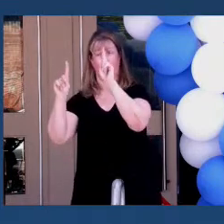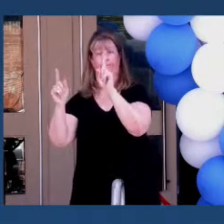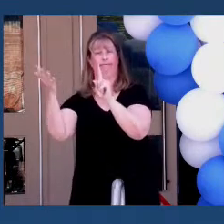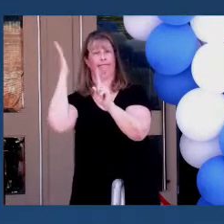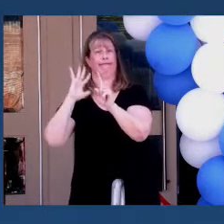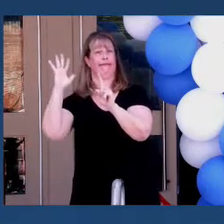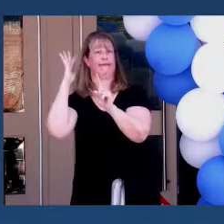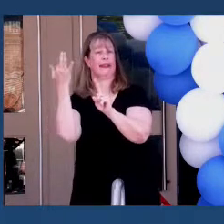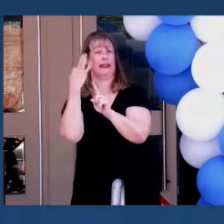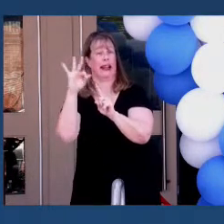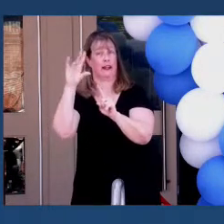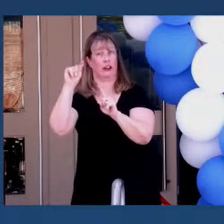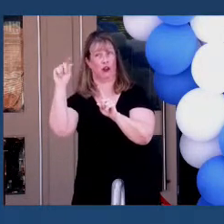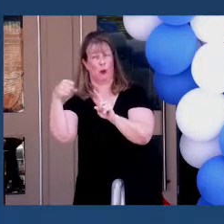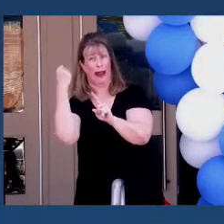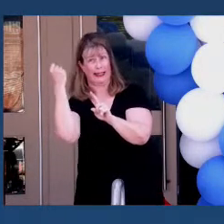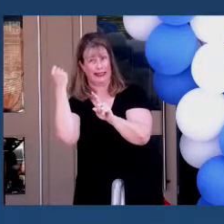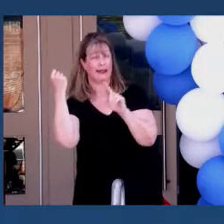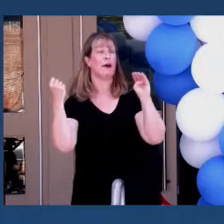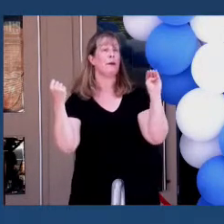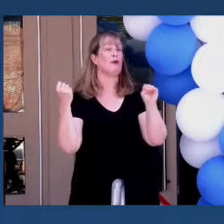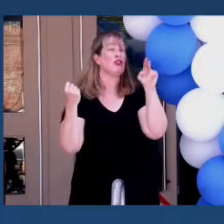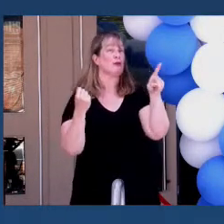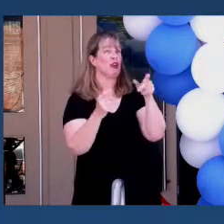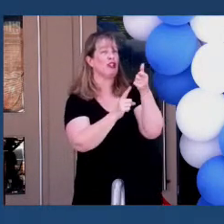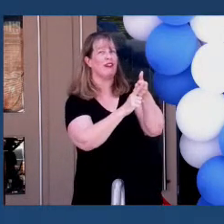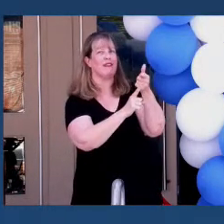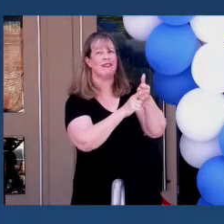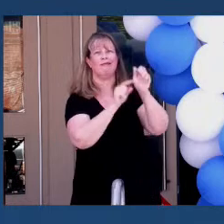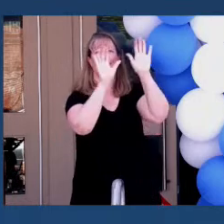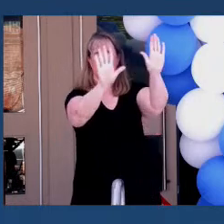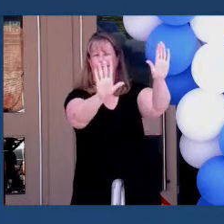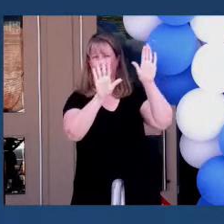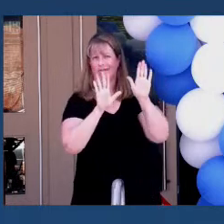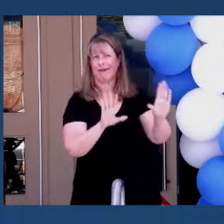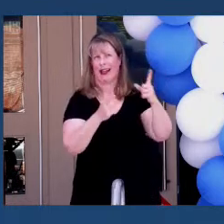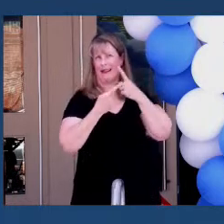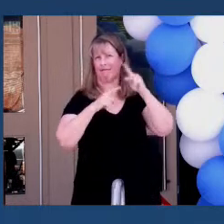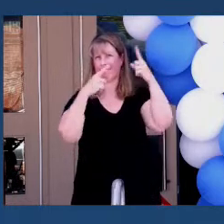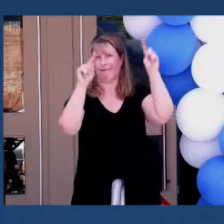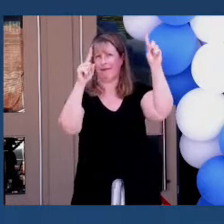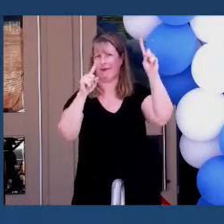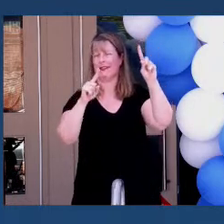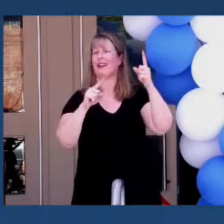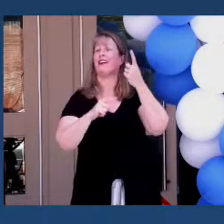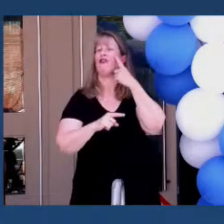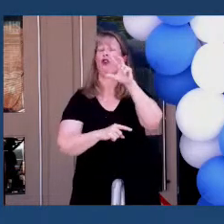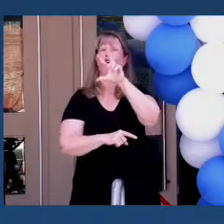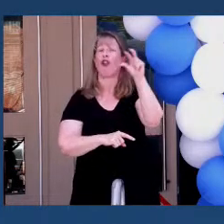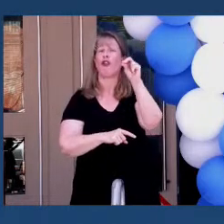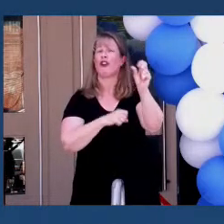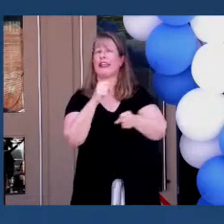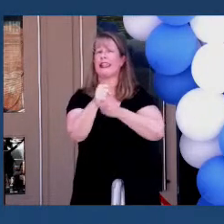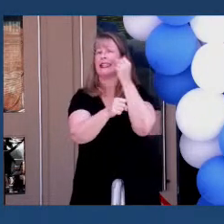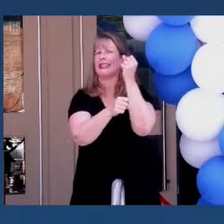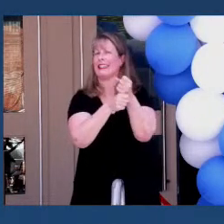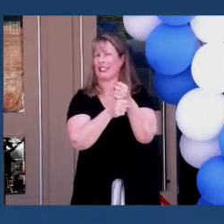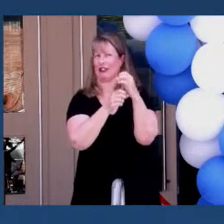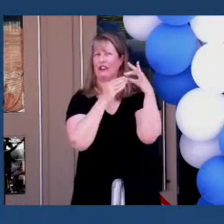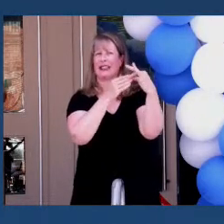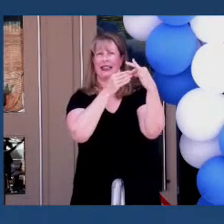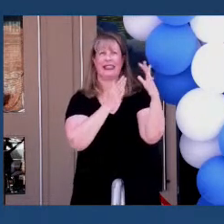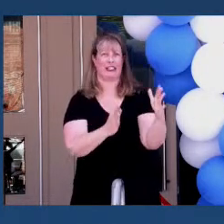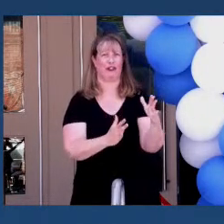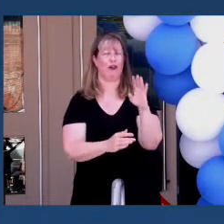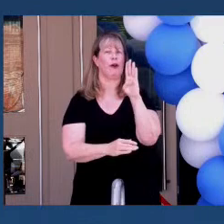1920s, Maurice Pritchett accomplished amazing things in his 30 years of leadership